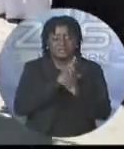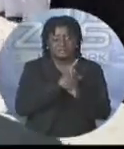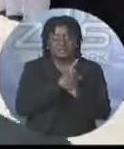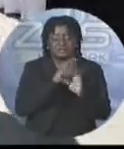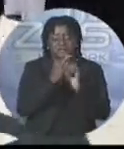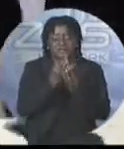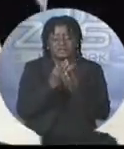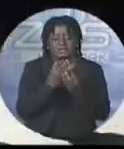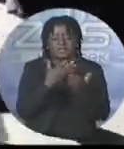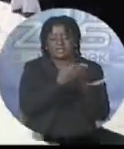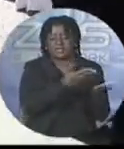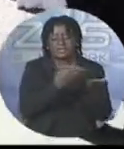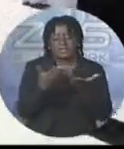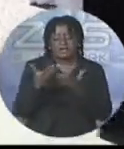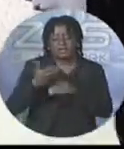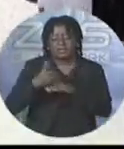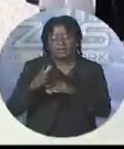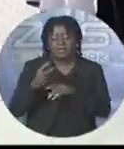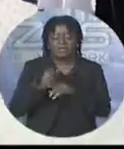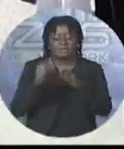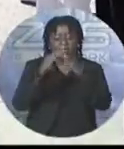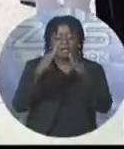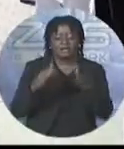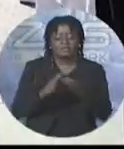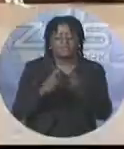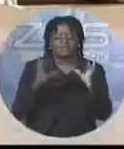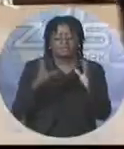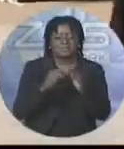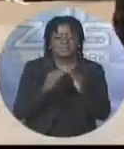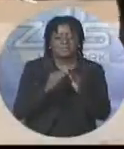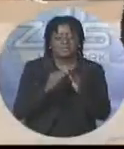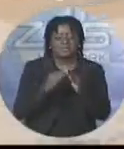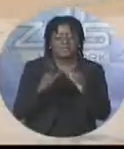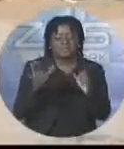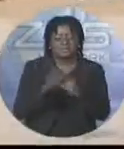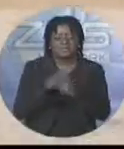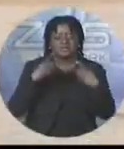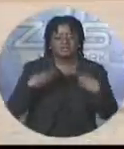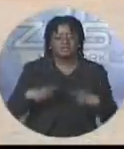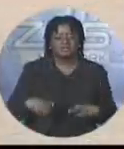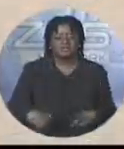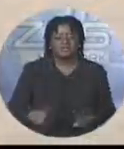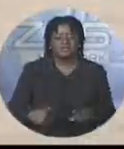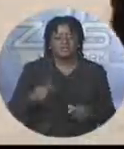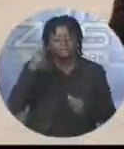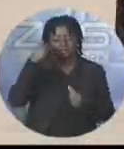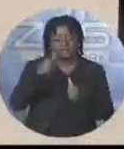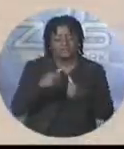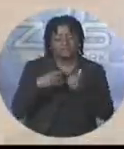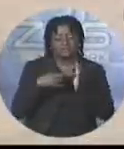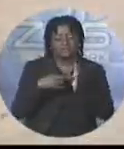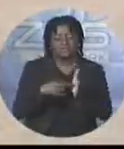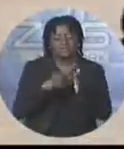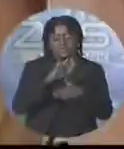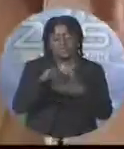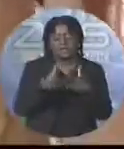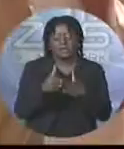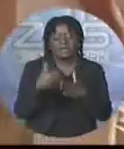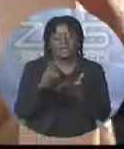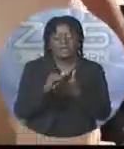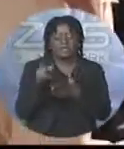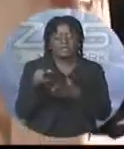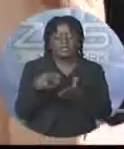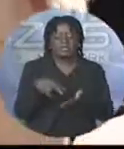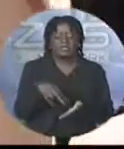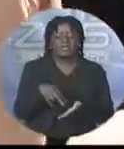a place where he spent most of his political life, fully regaled a reflection of all that he stood for and the country